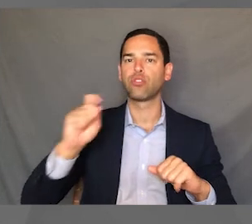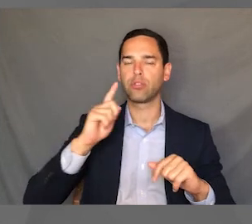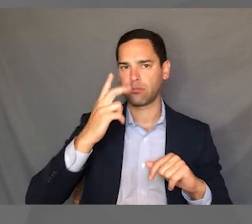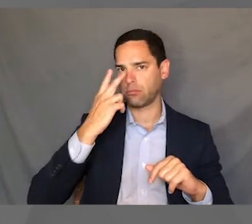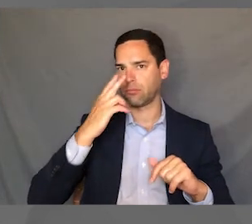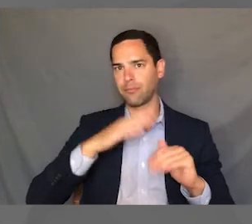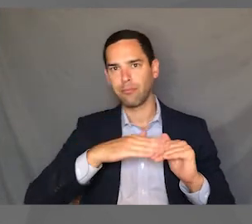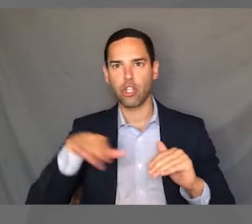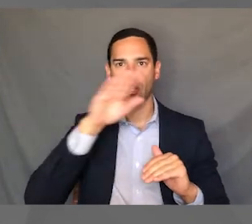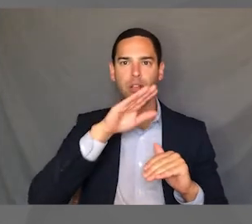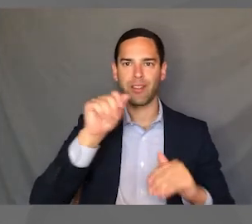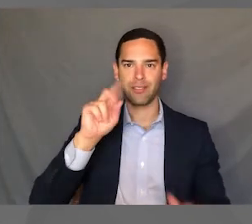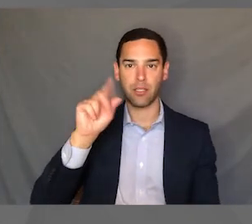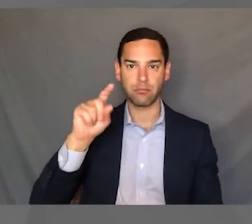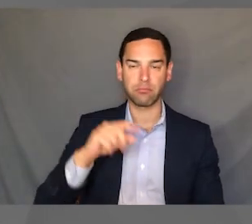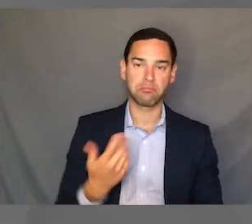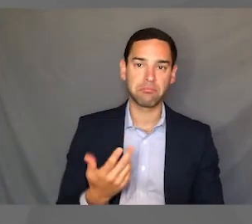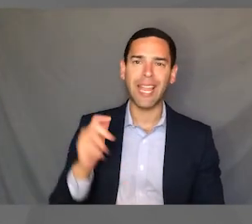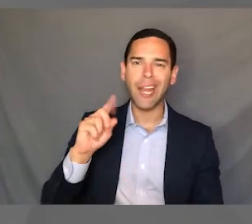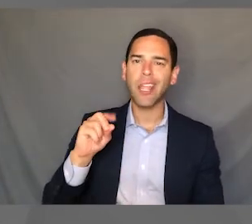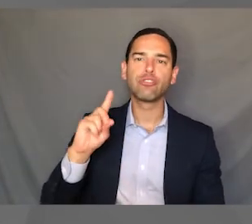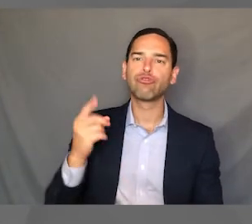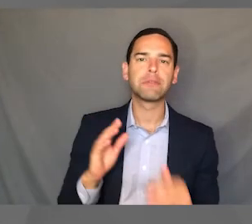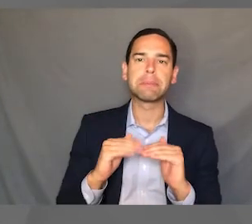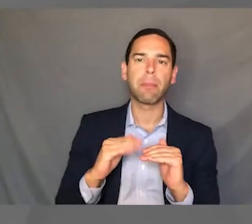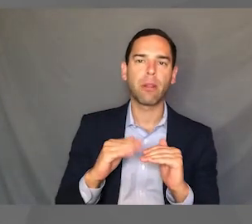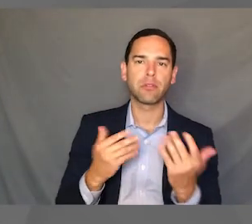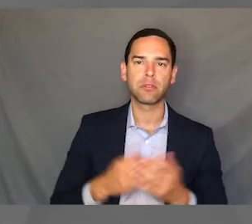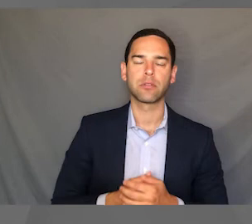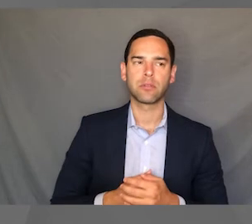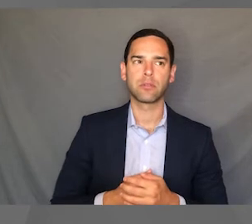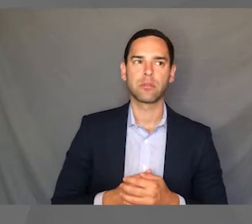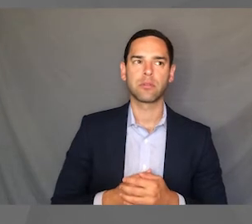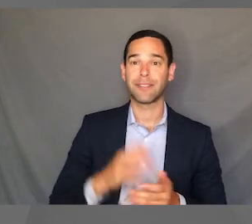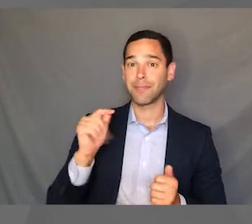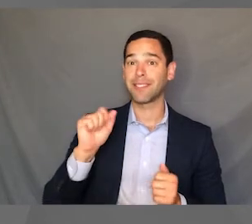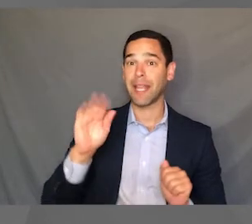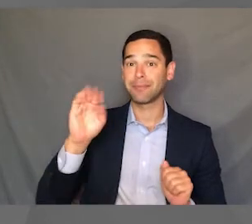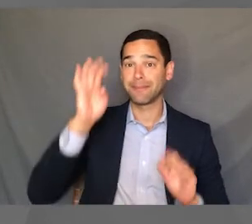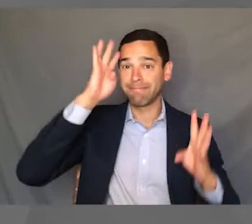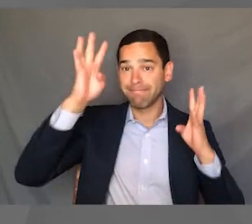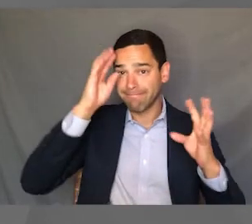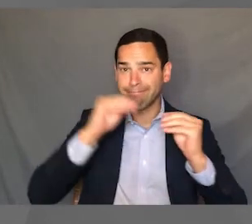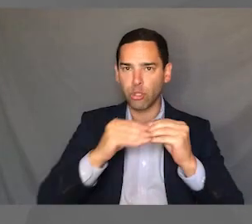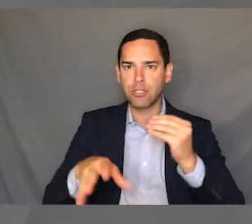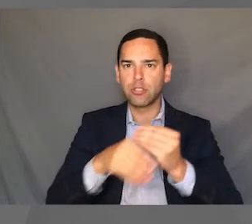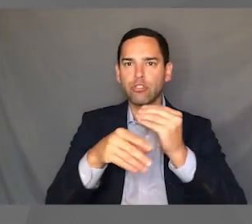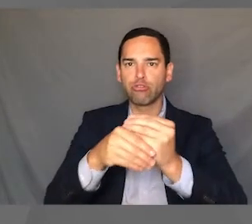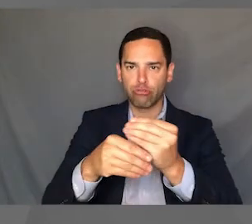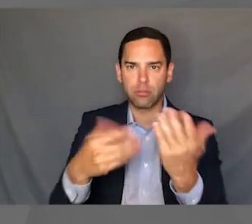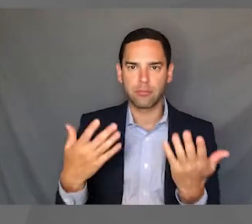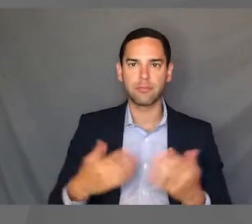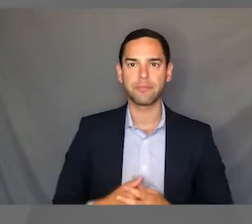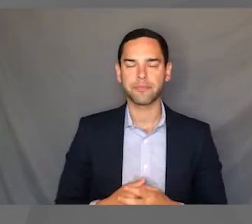ADA is minimally, this is what we want to do, and that's great, but we also want to see, are there things additionally that we can